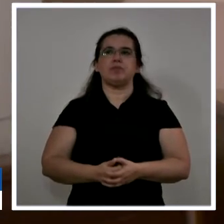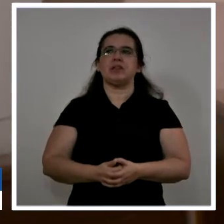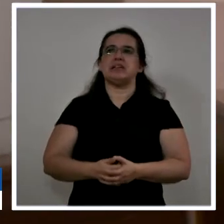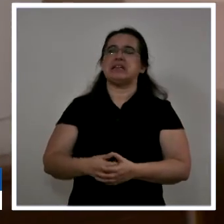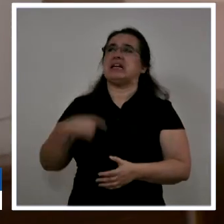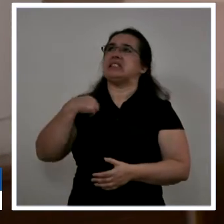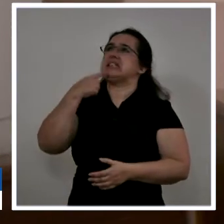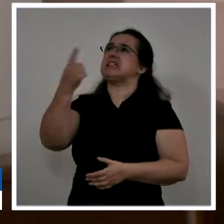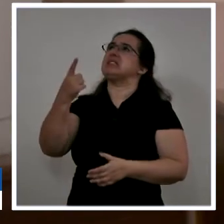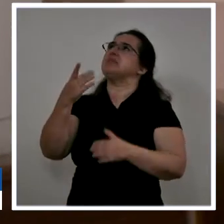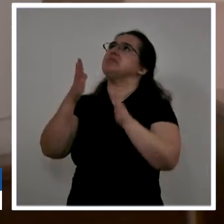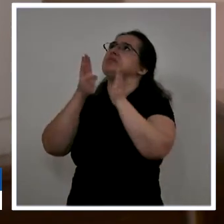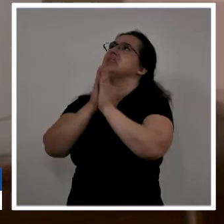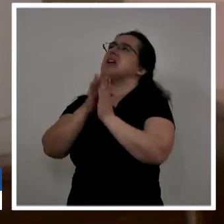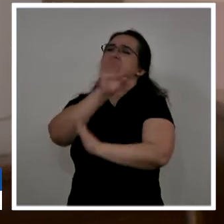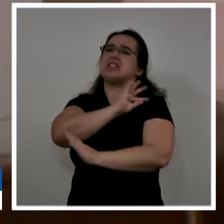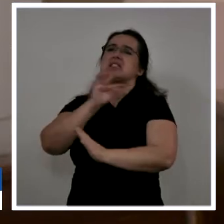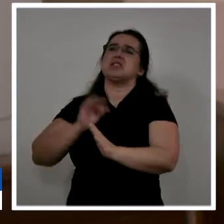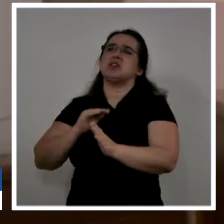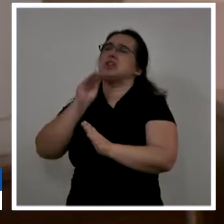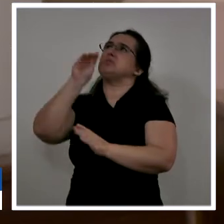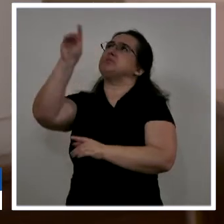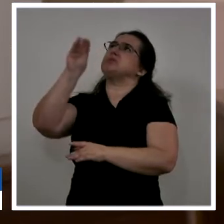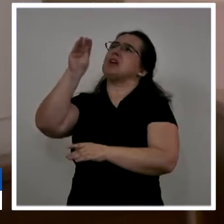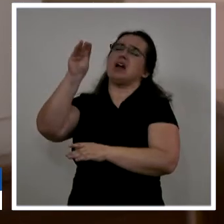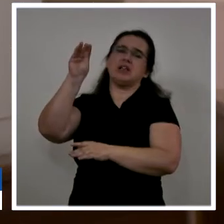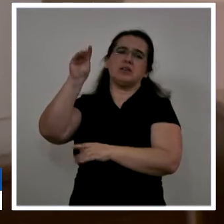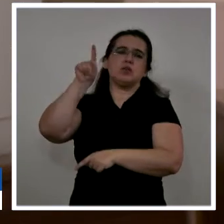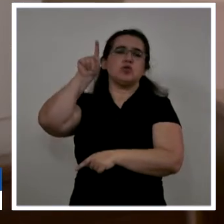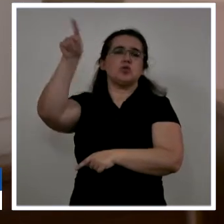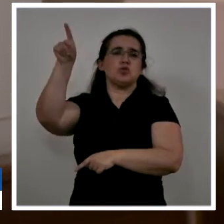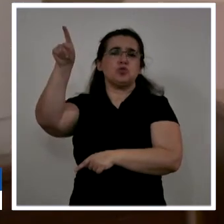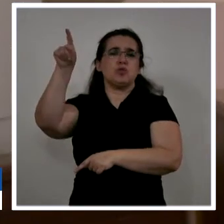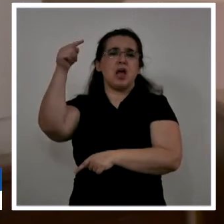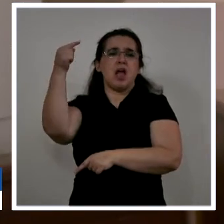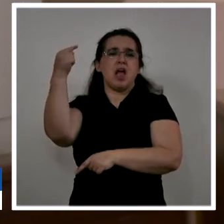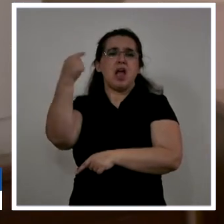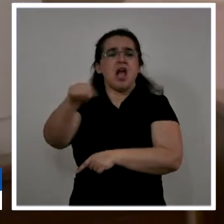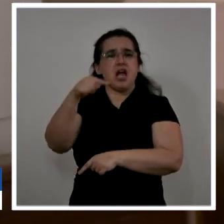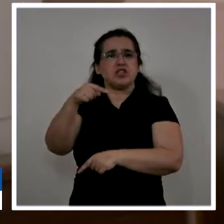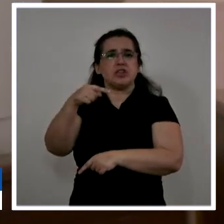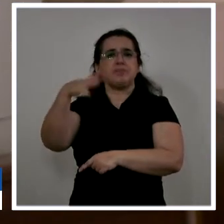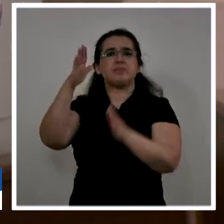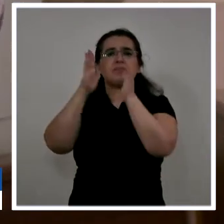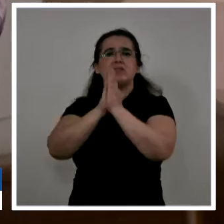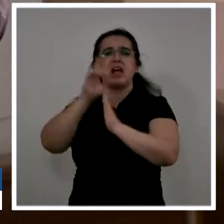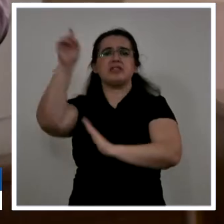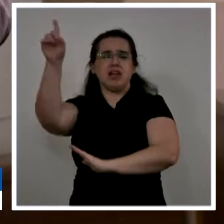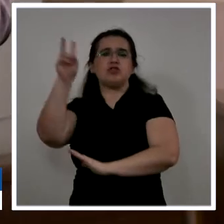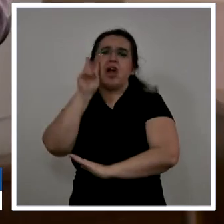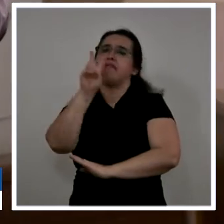o nome do Senhor que com ela falava. You are the God who sees. E ela disse, tu és Deus que